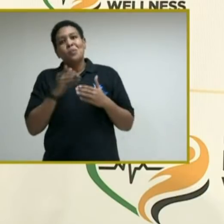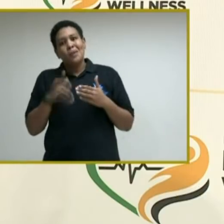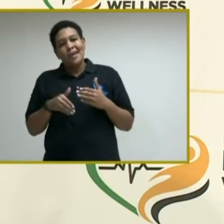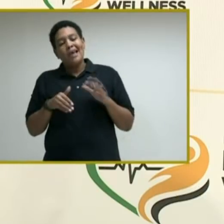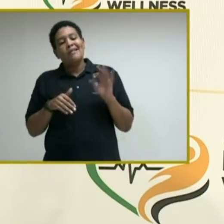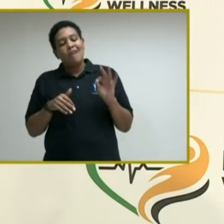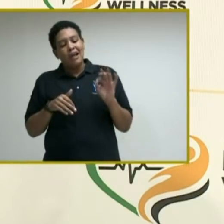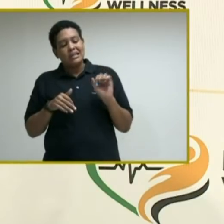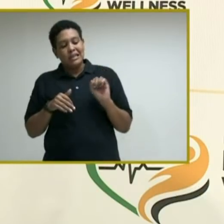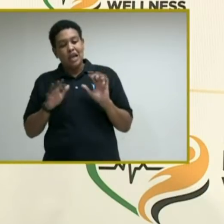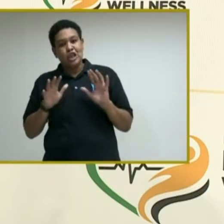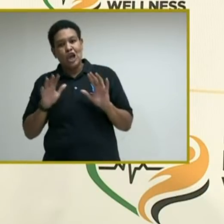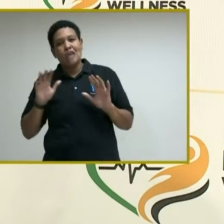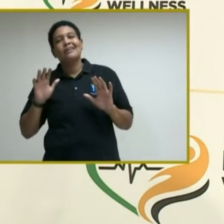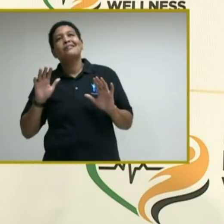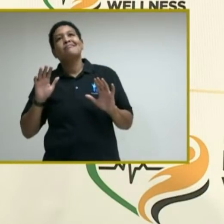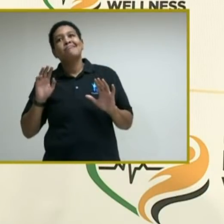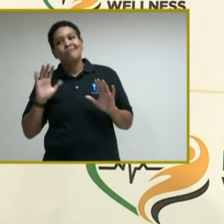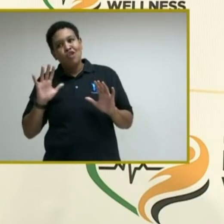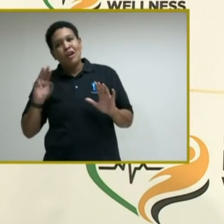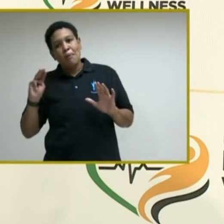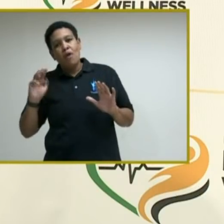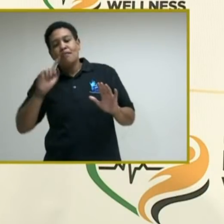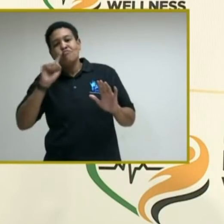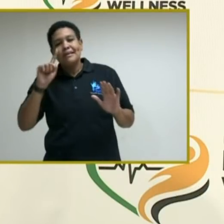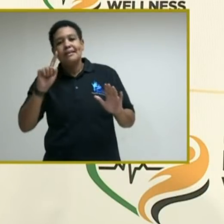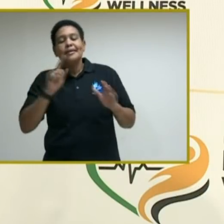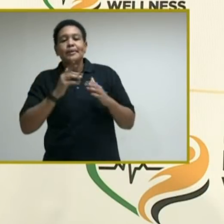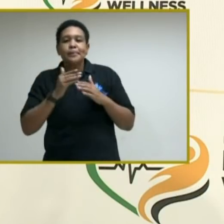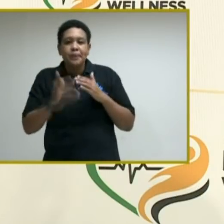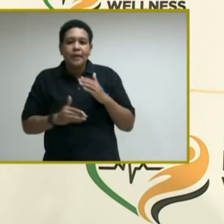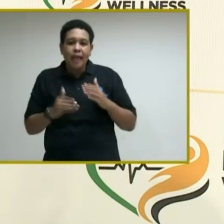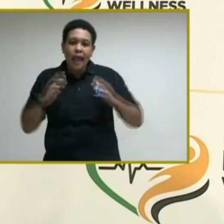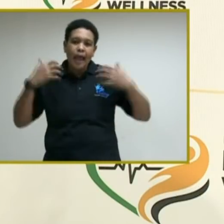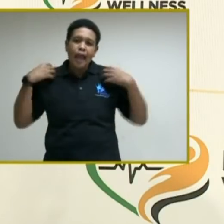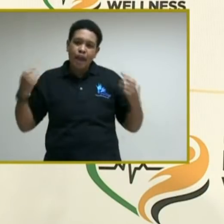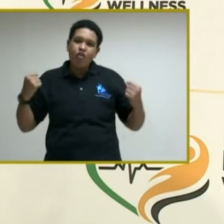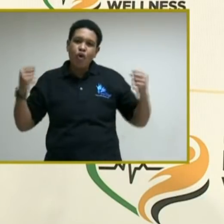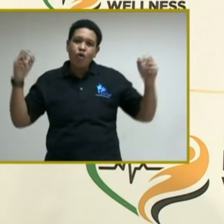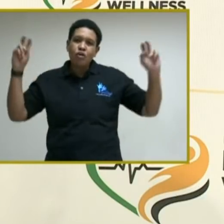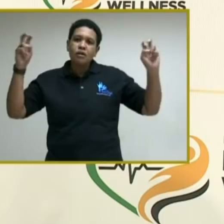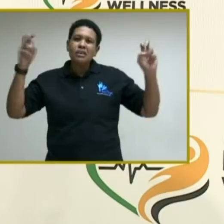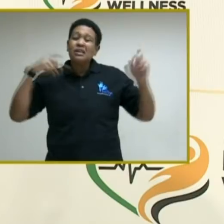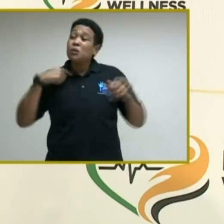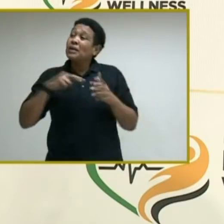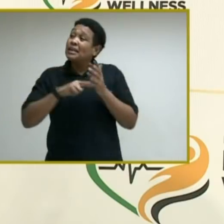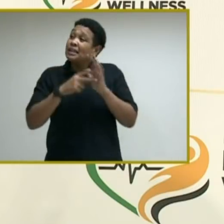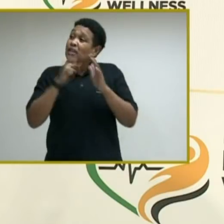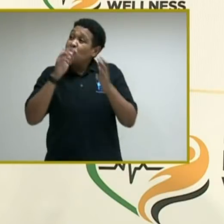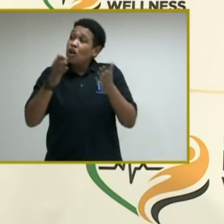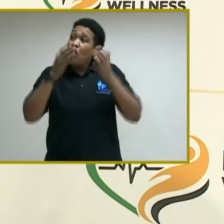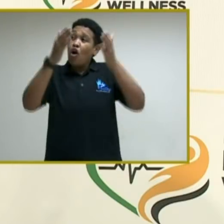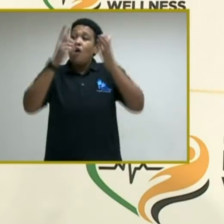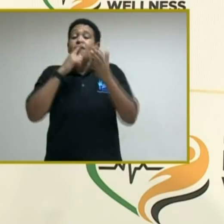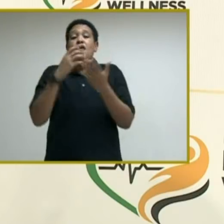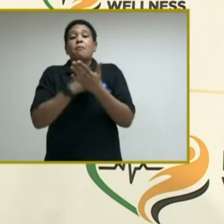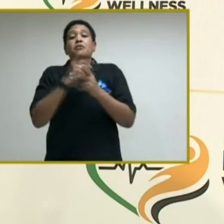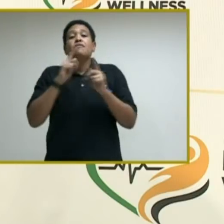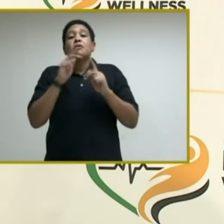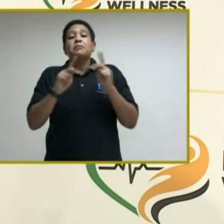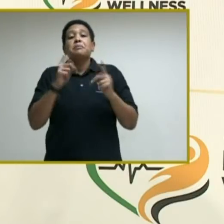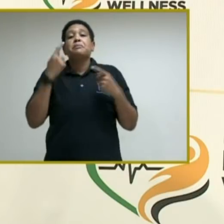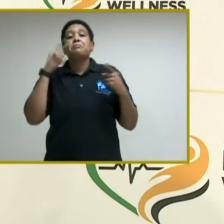weekend. We intend to continue to offer the opportunity for persons to get